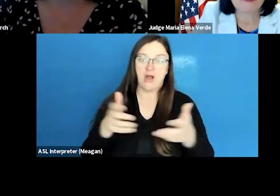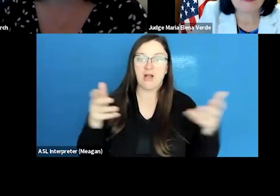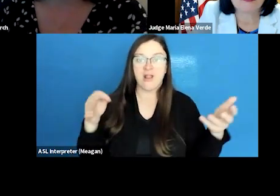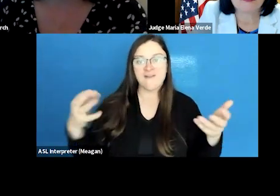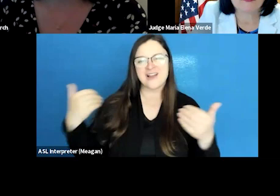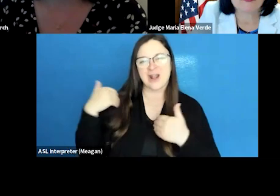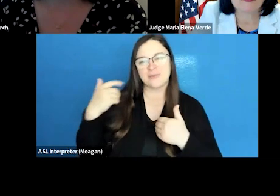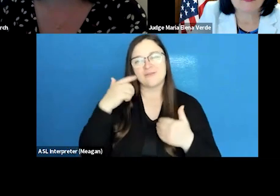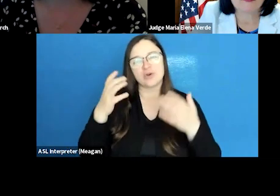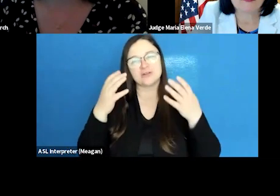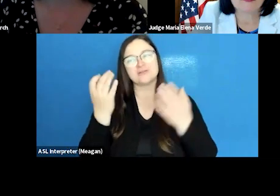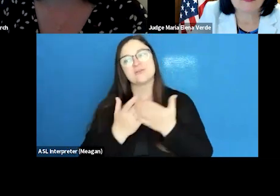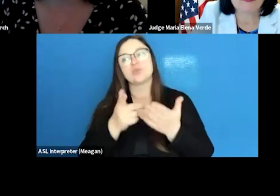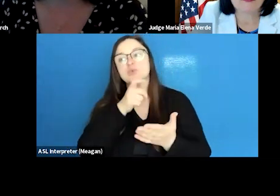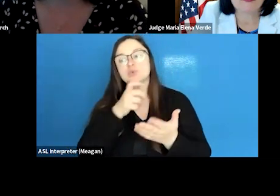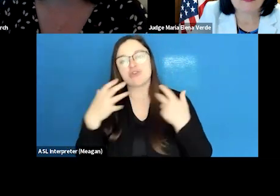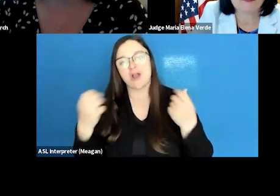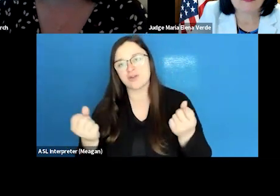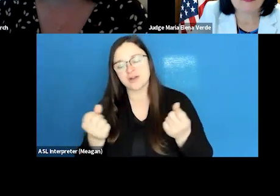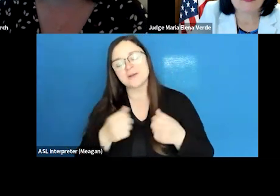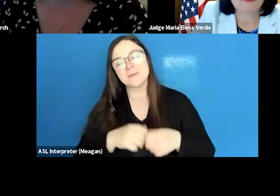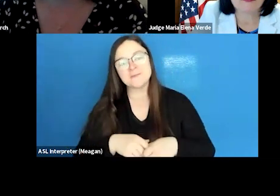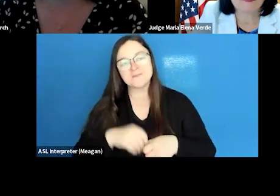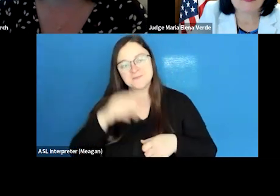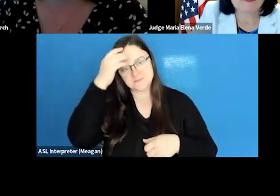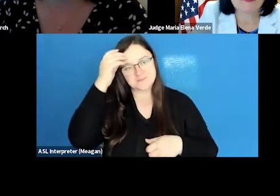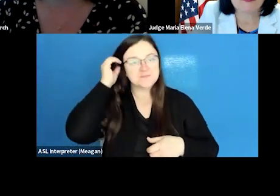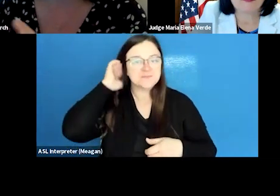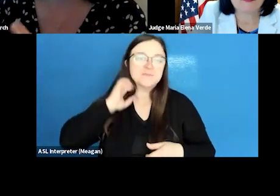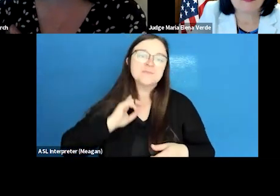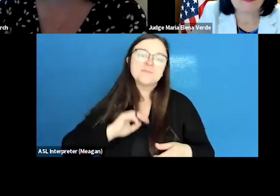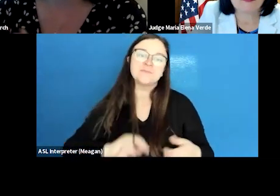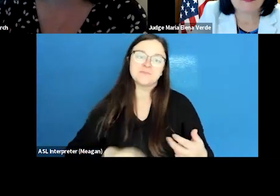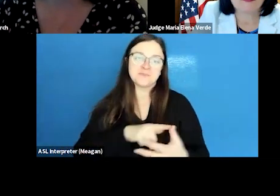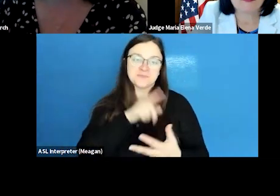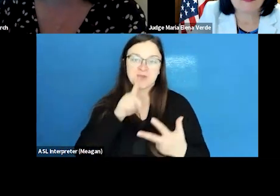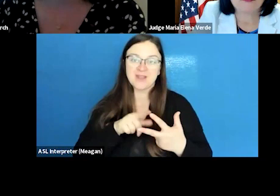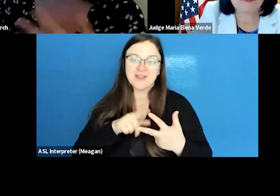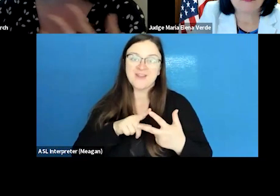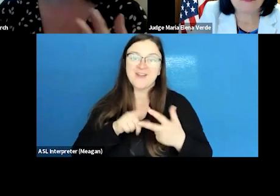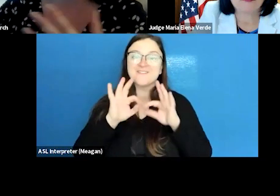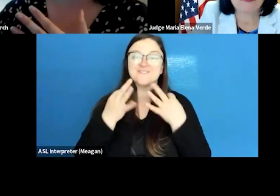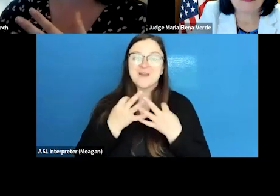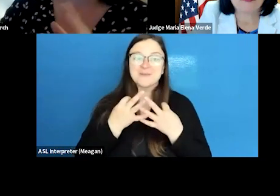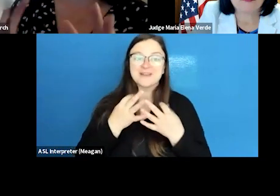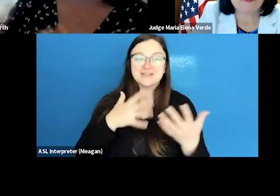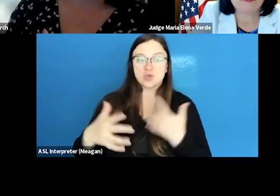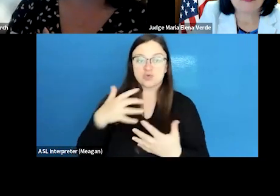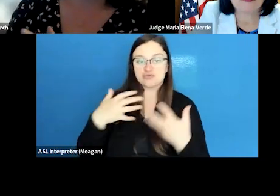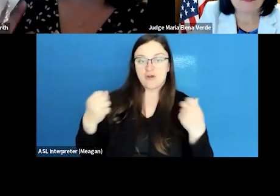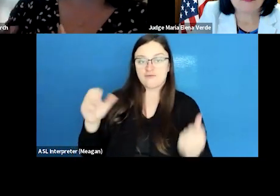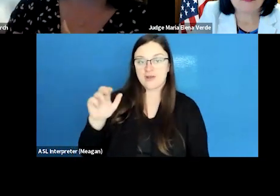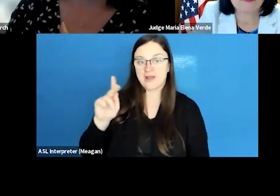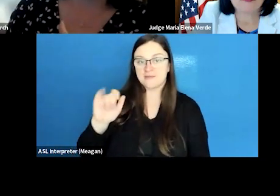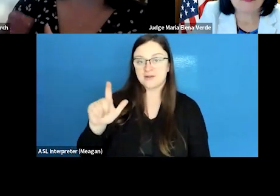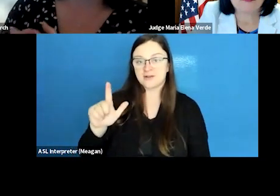in recovery. The family, social, and recovery, or the family and social recovery capital, which is where we're going to